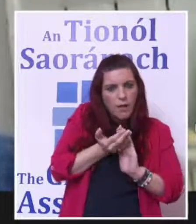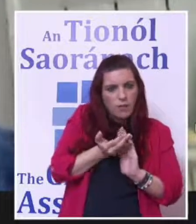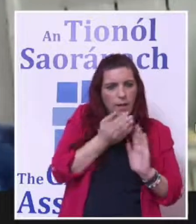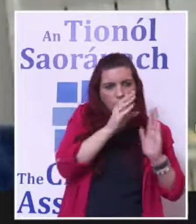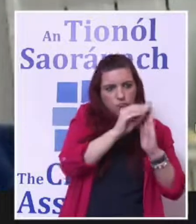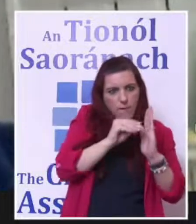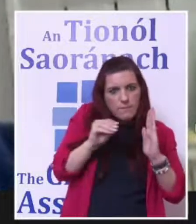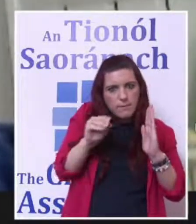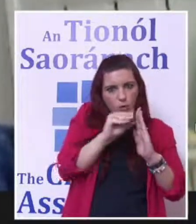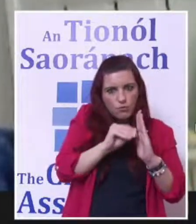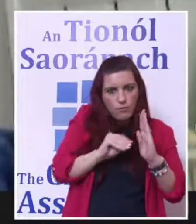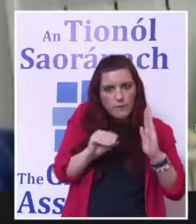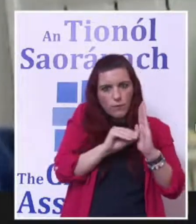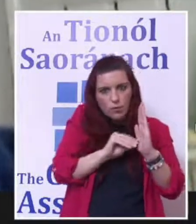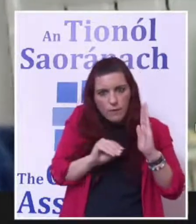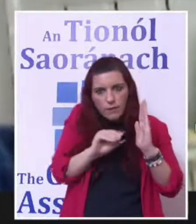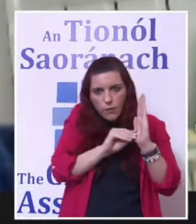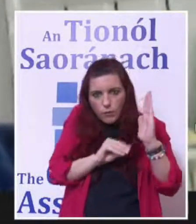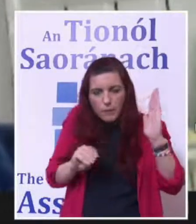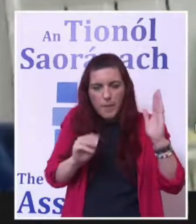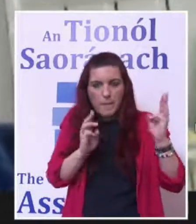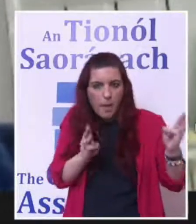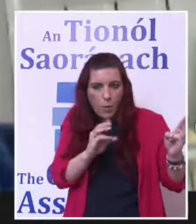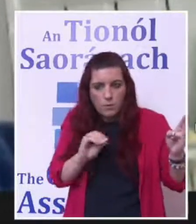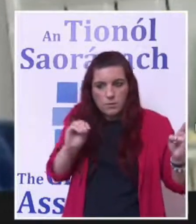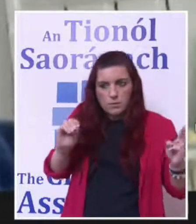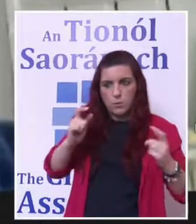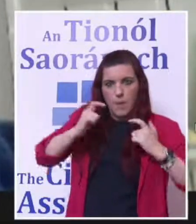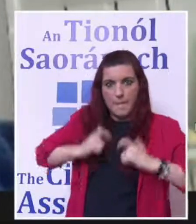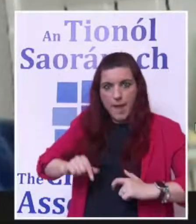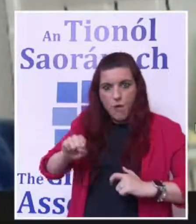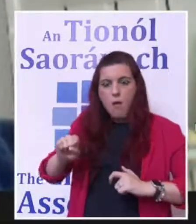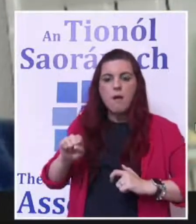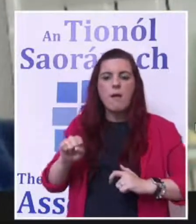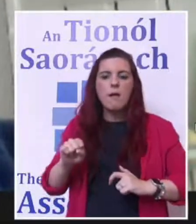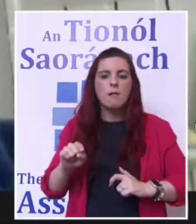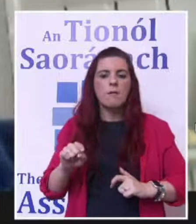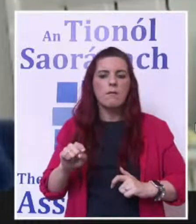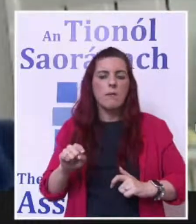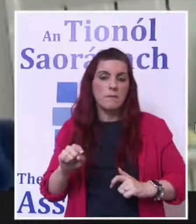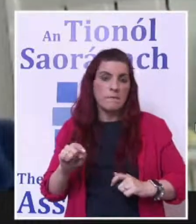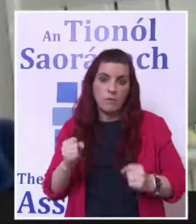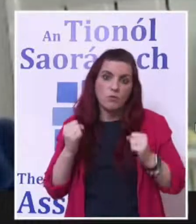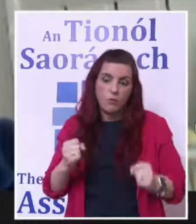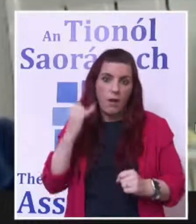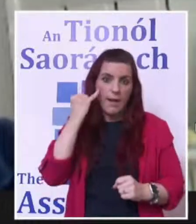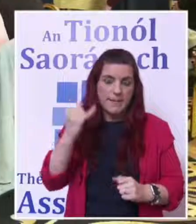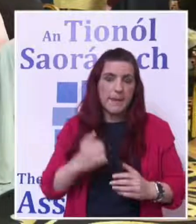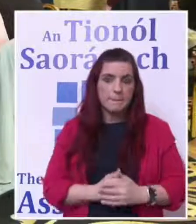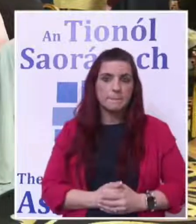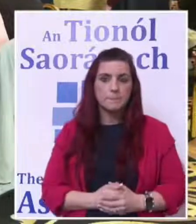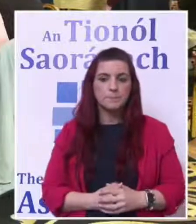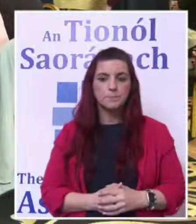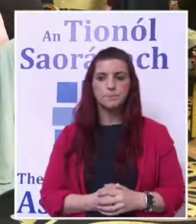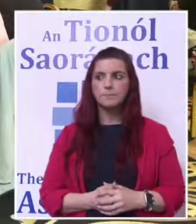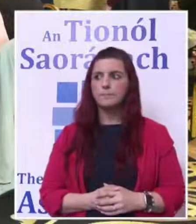transfer responsibility across to the Mayor's office is a very, very solid idea.